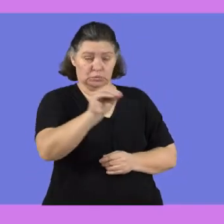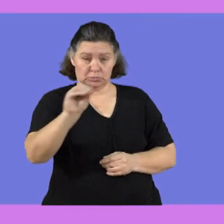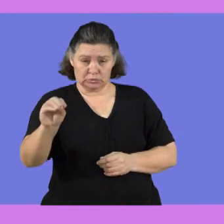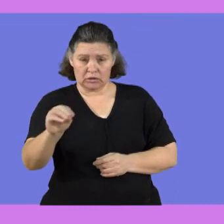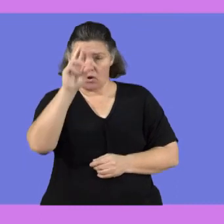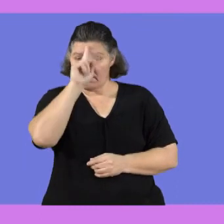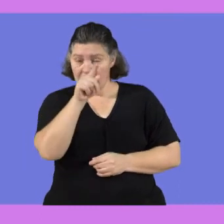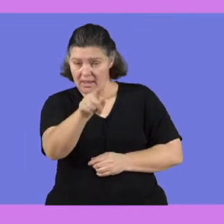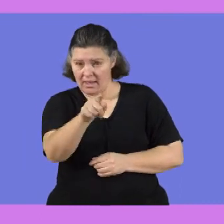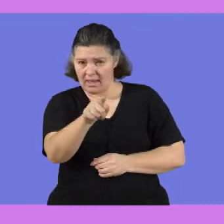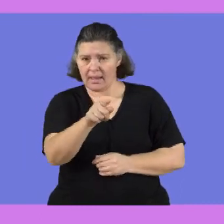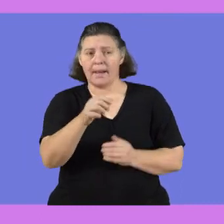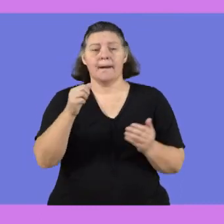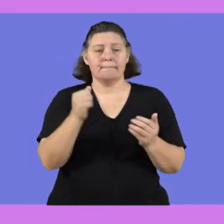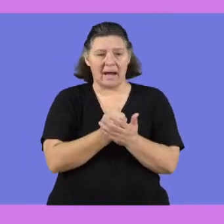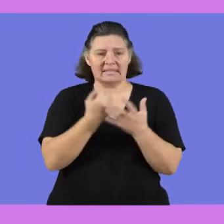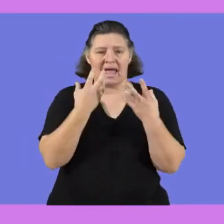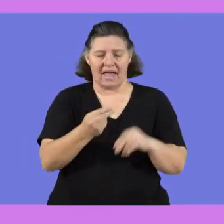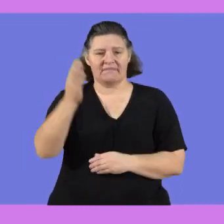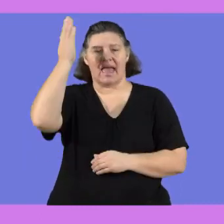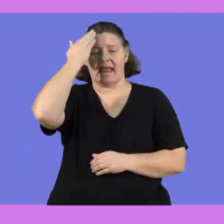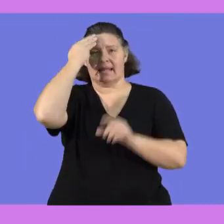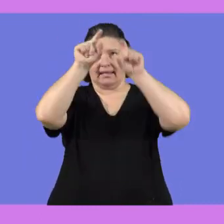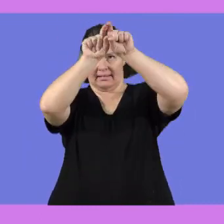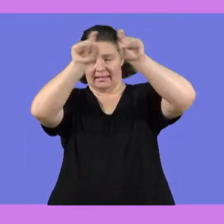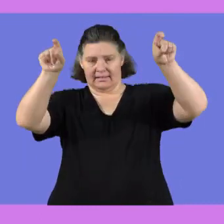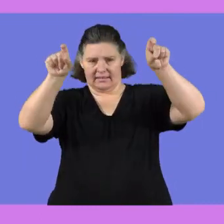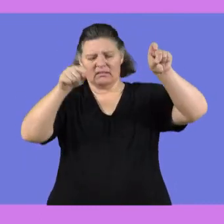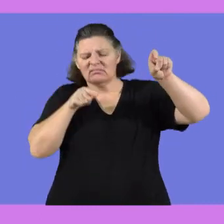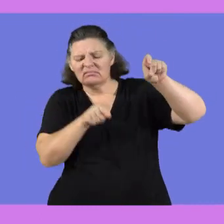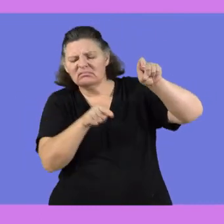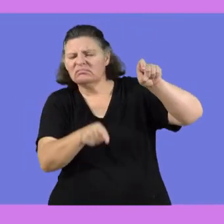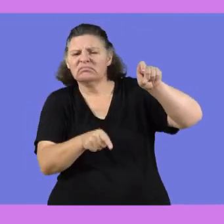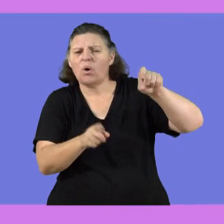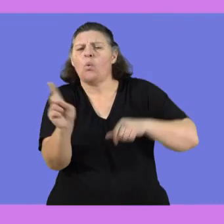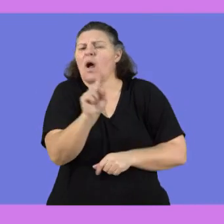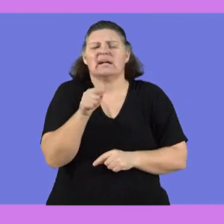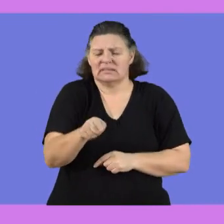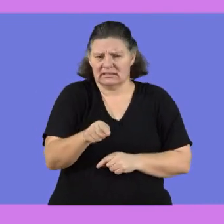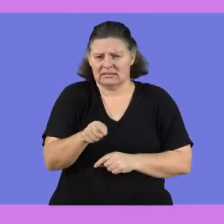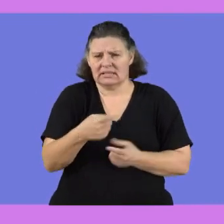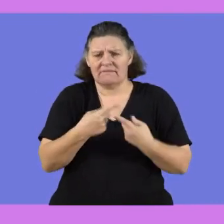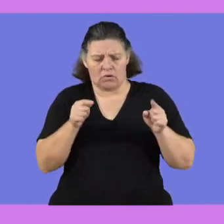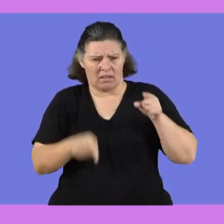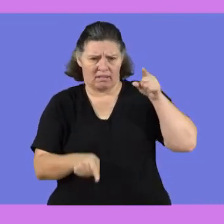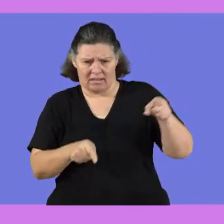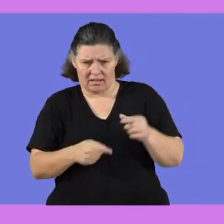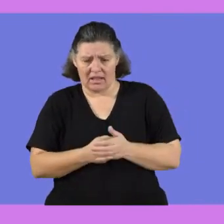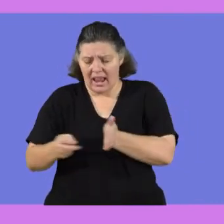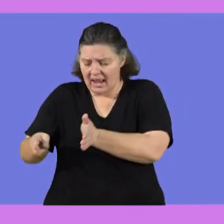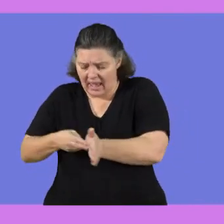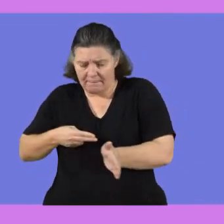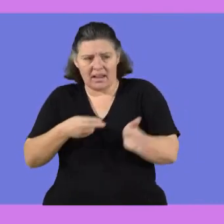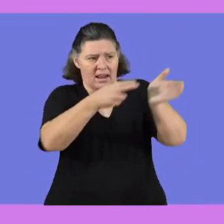plot the graph, remember to write the title of the graph, to identify the variables, label the